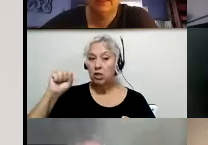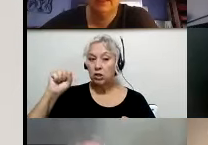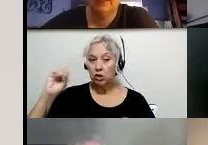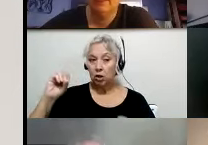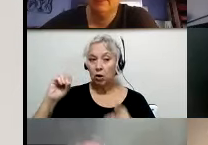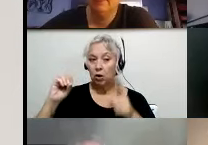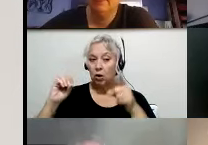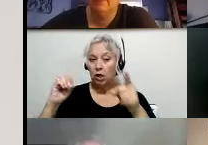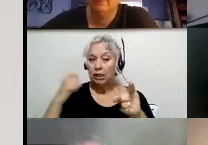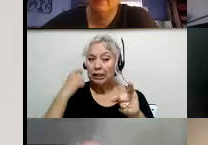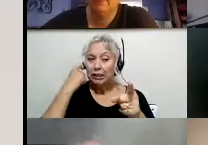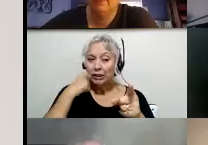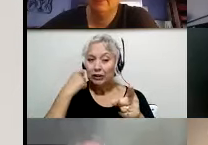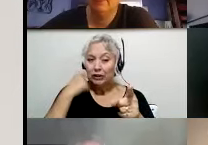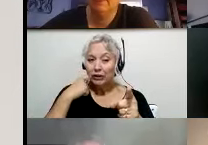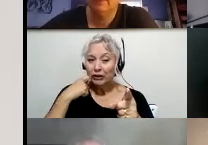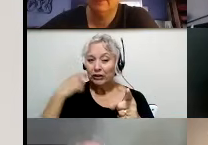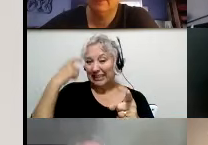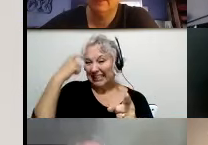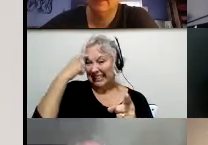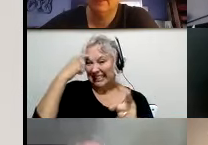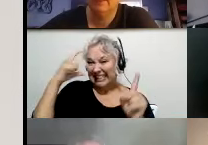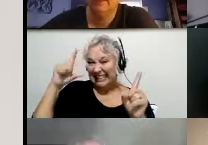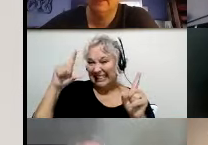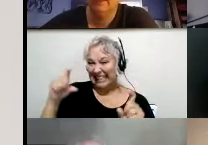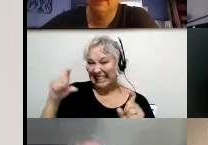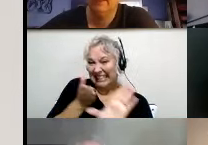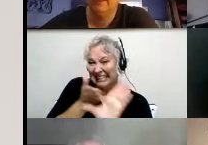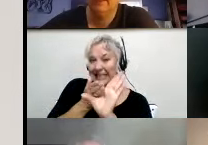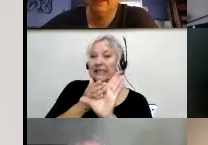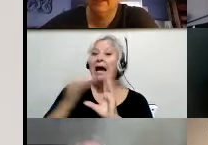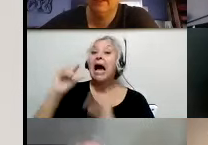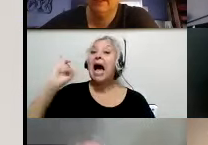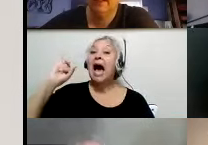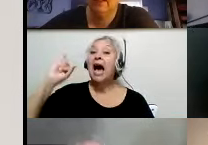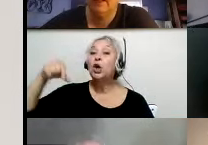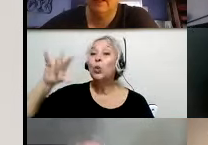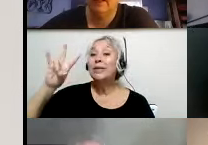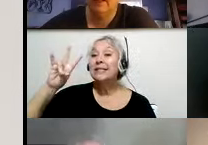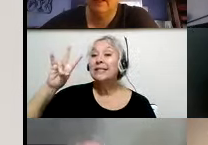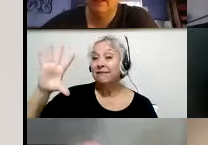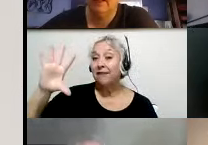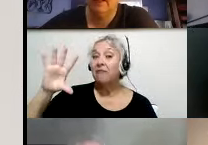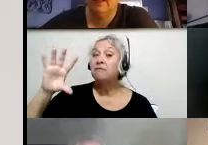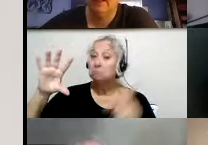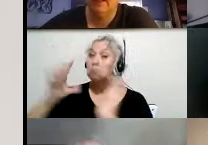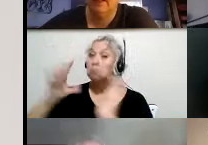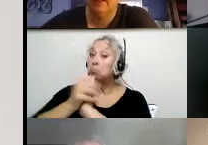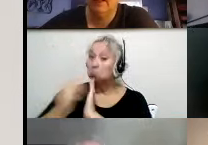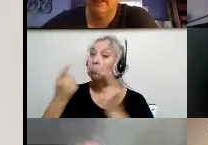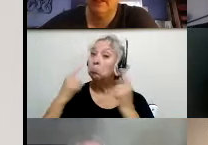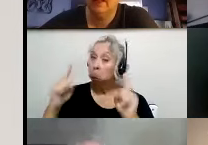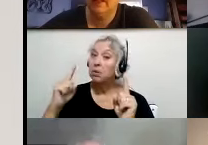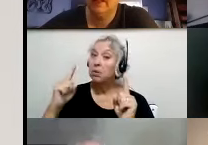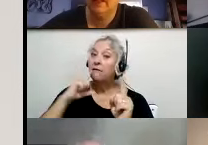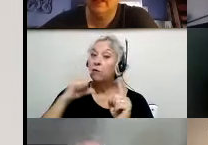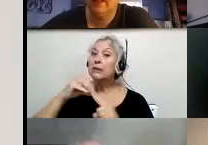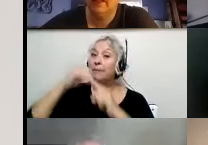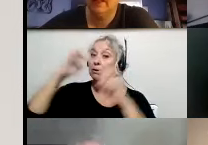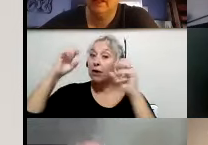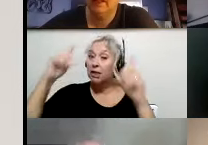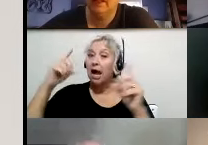Selena's recent psychological testing states that she has an IQ of 75. And Selena qualifies for special education under the category